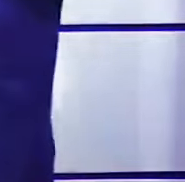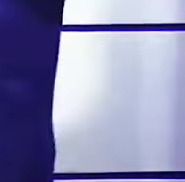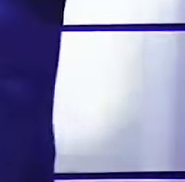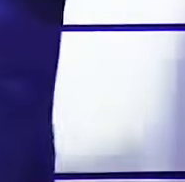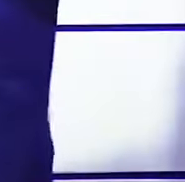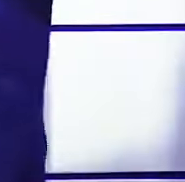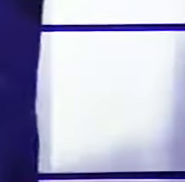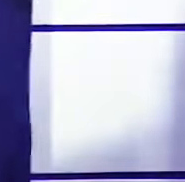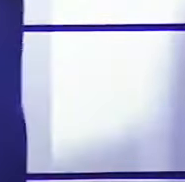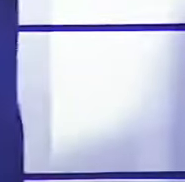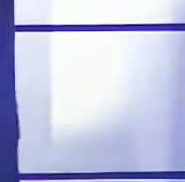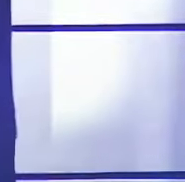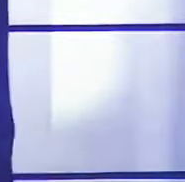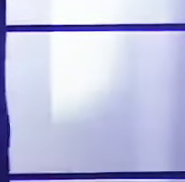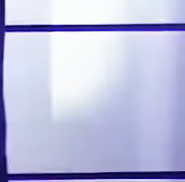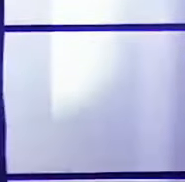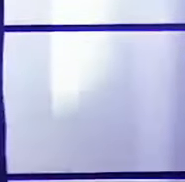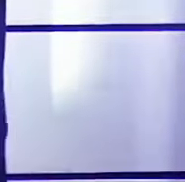2 Samuel 13.